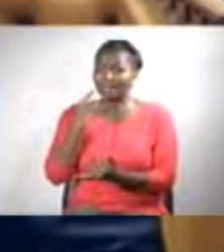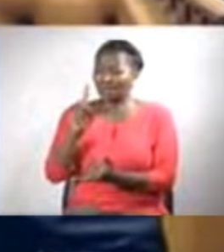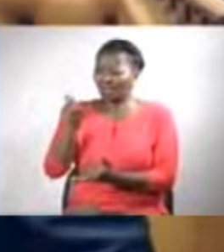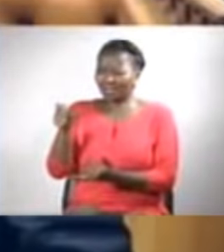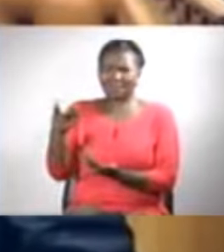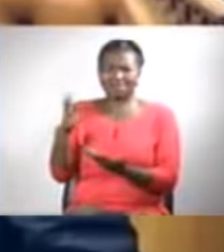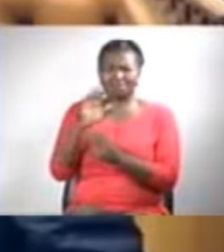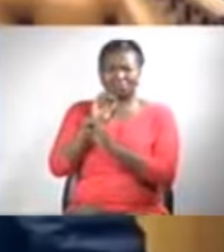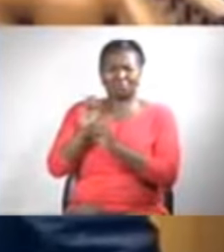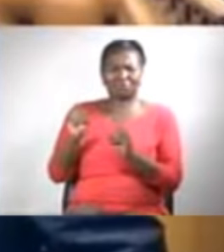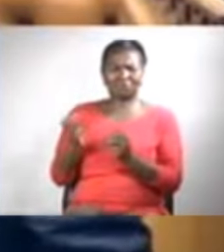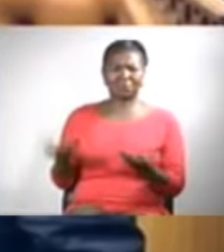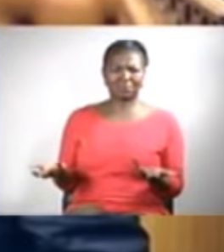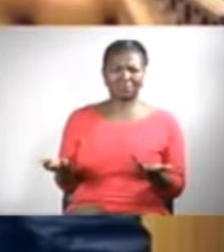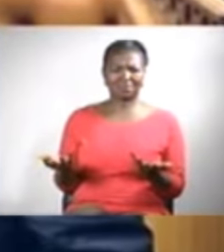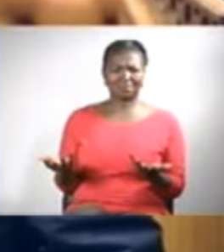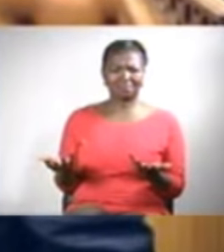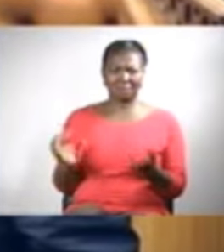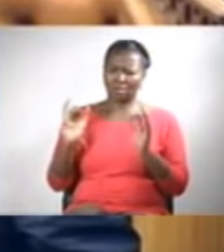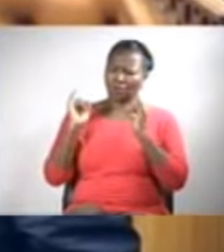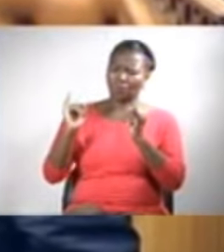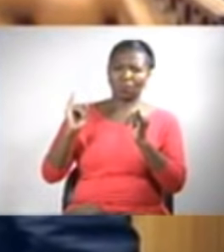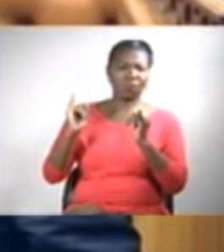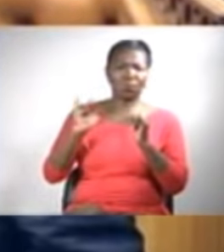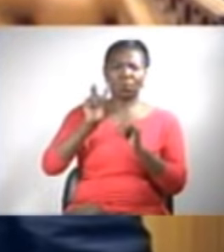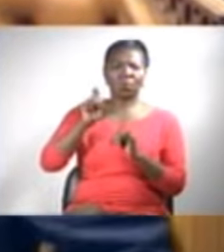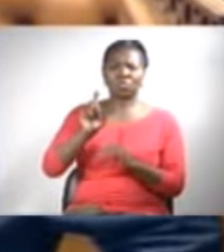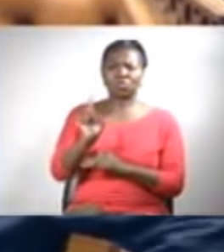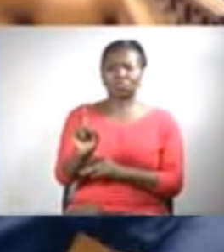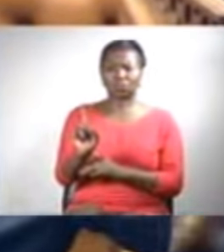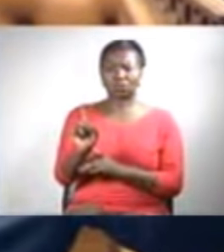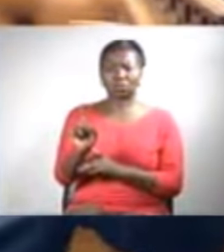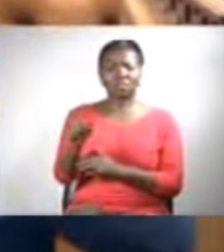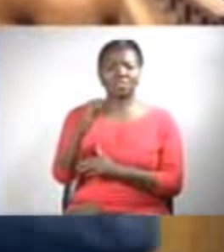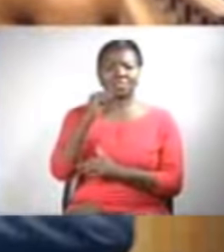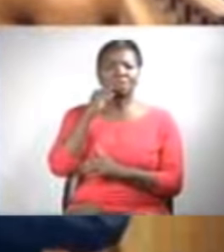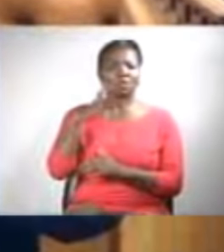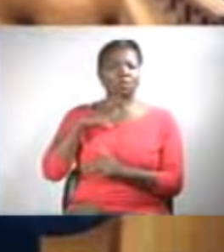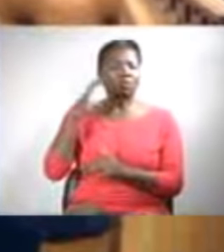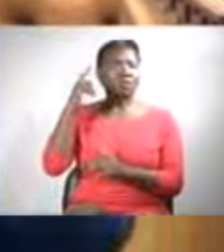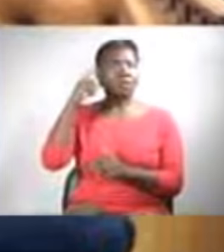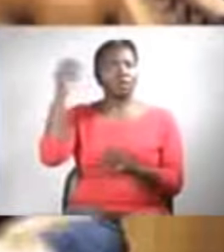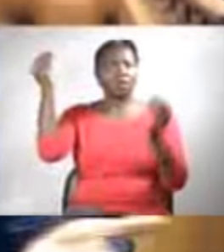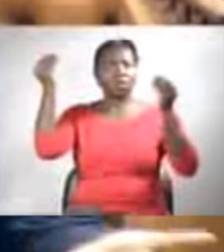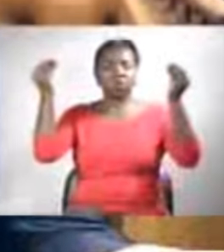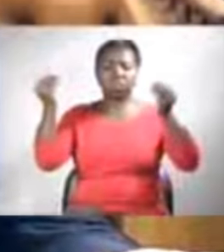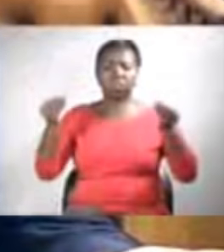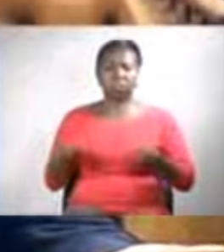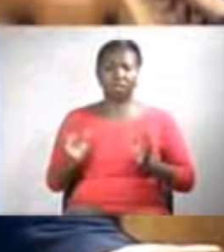is not a question, a serious question. You are picking up there and there and there.